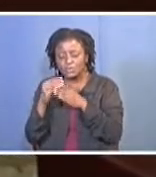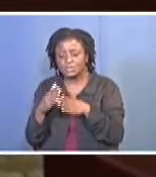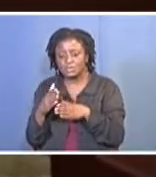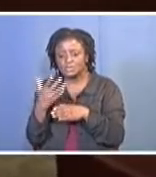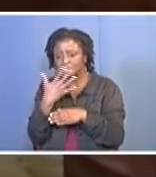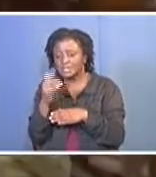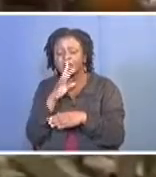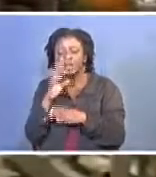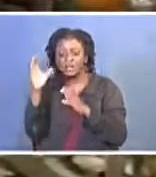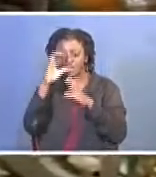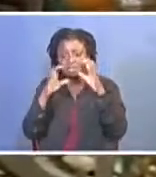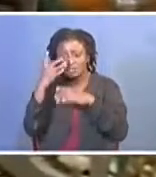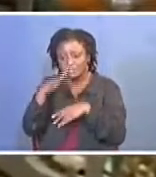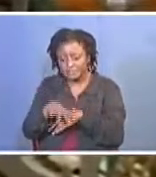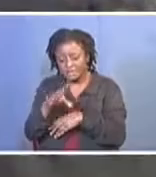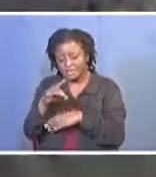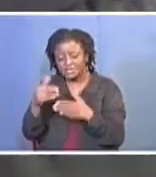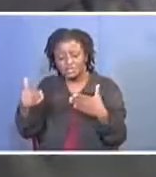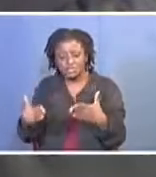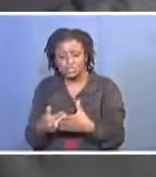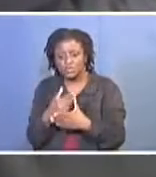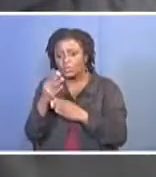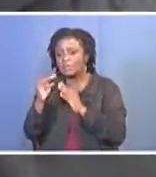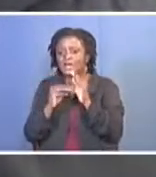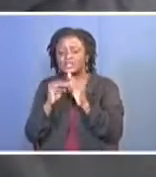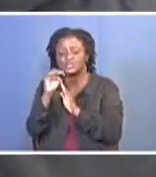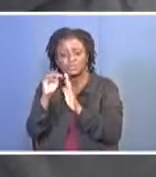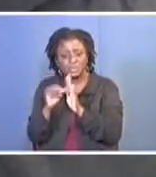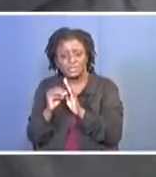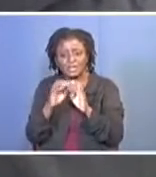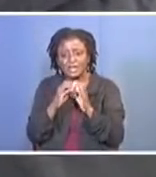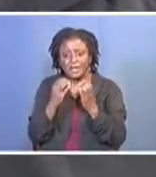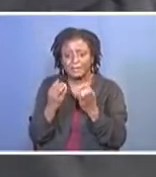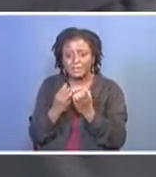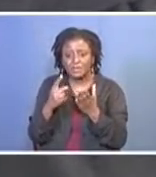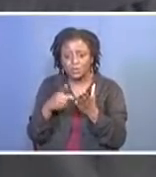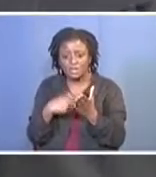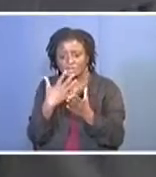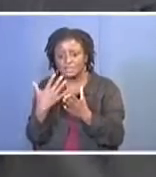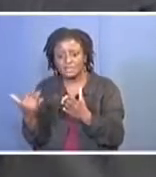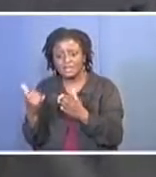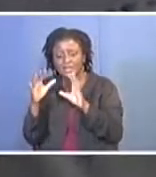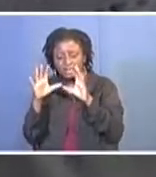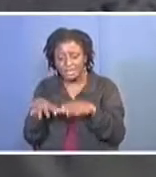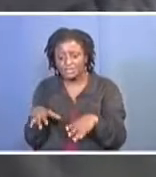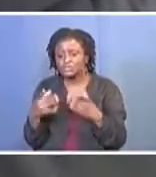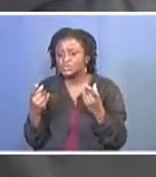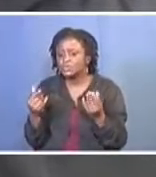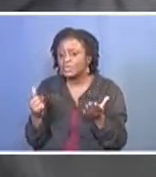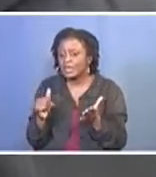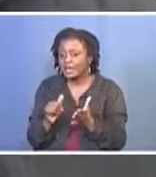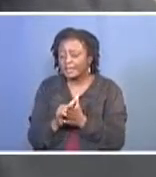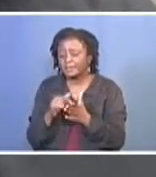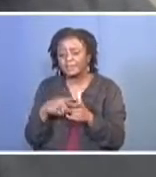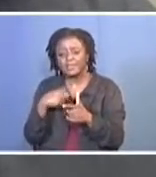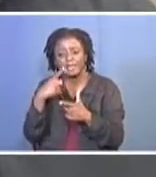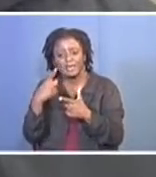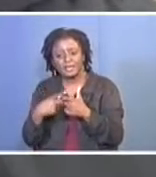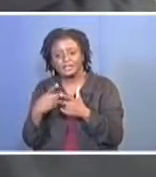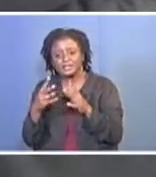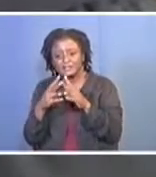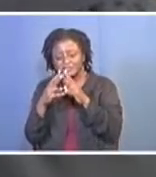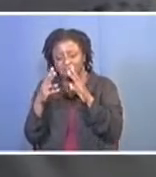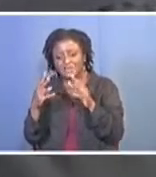to find a new management company. And once they are able to do that, then it's